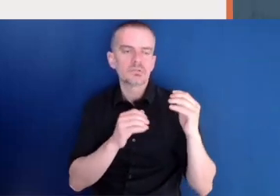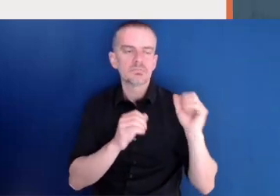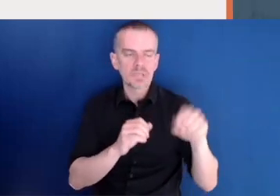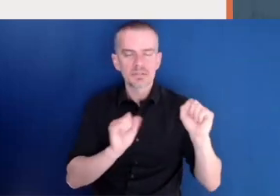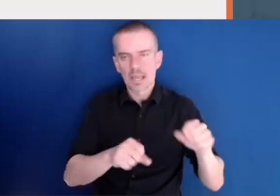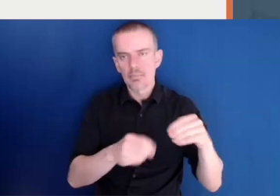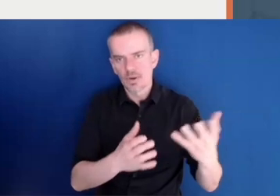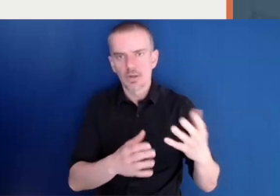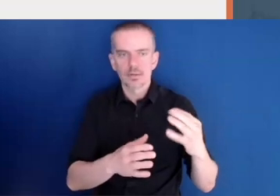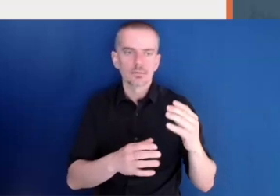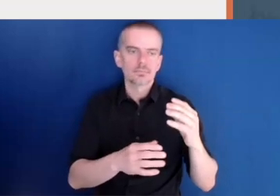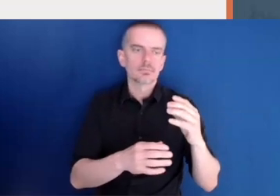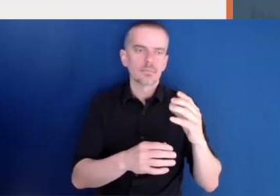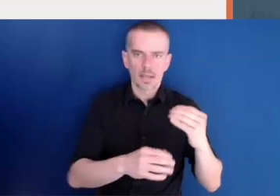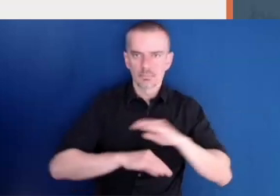right?